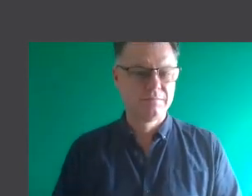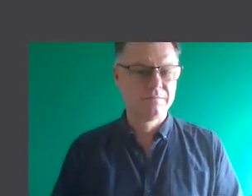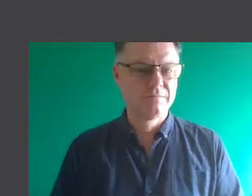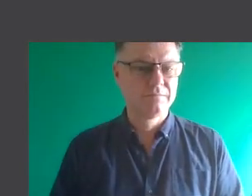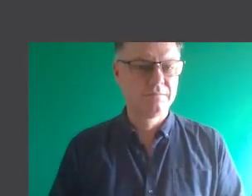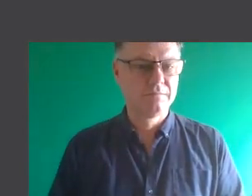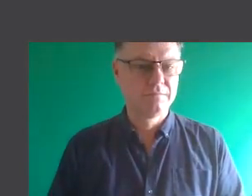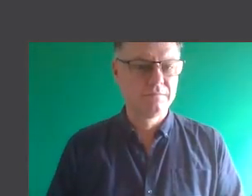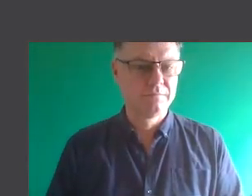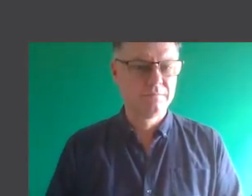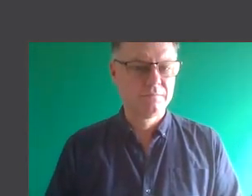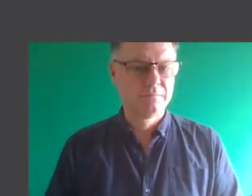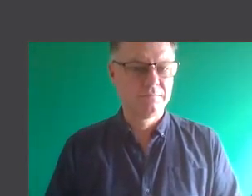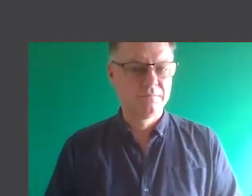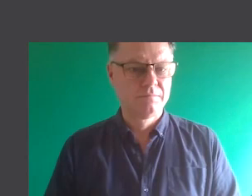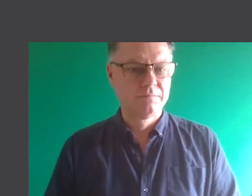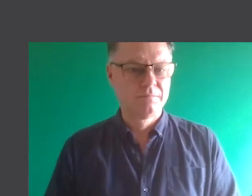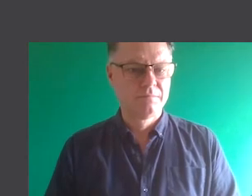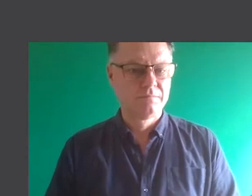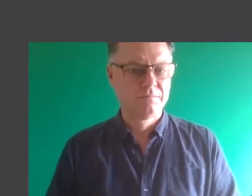9 billion.